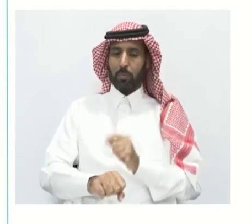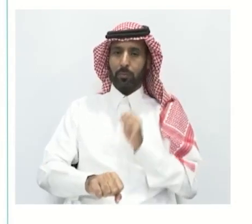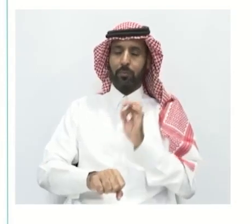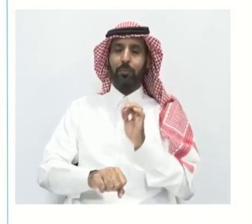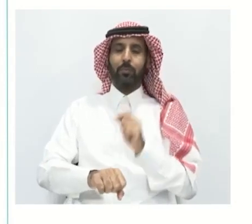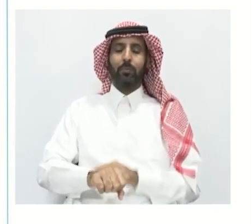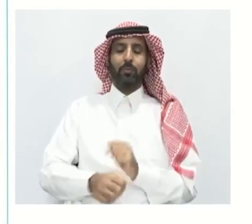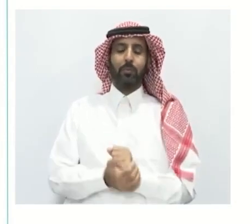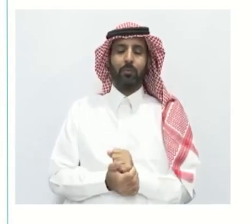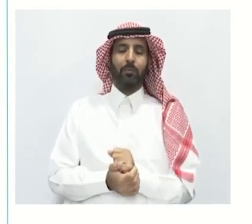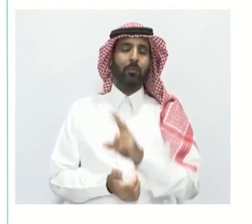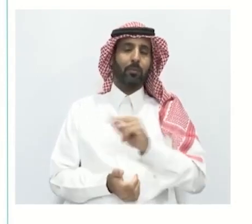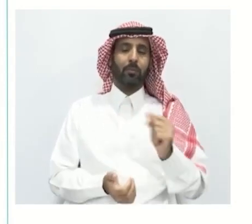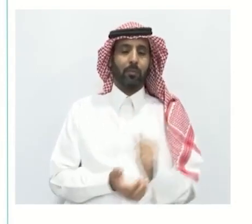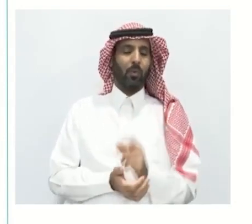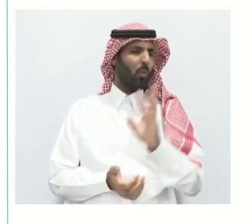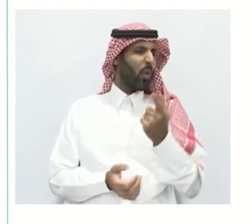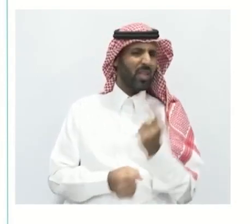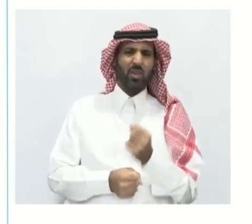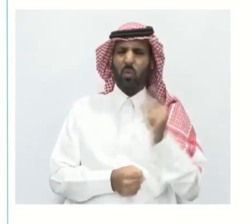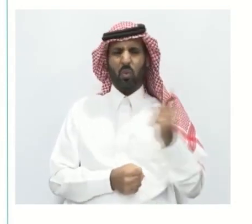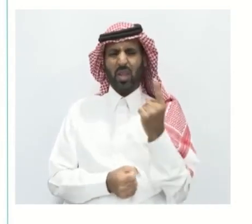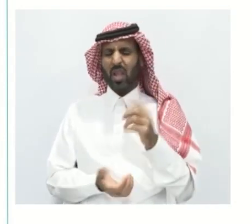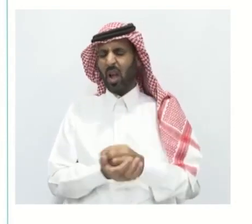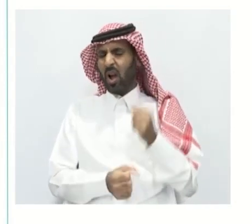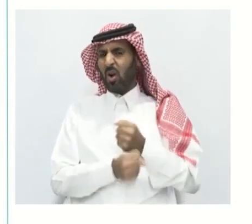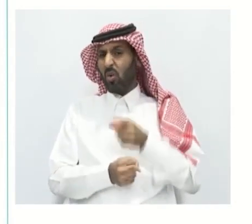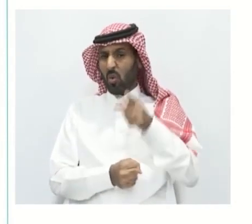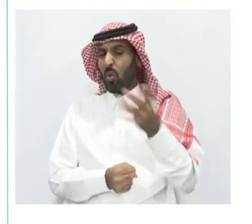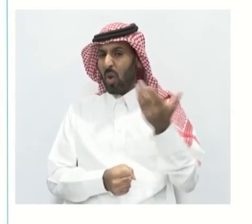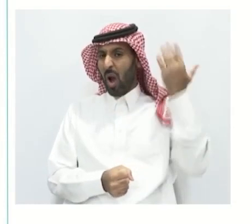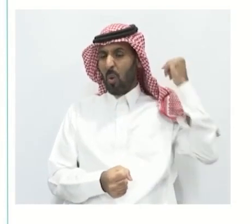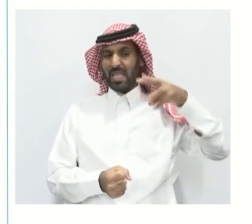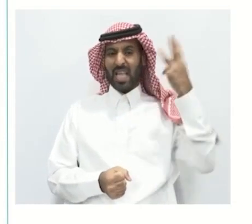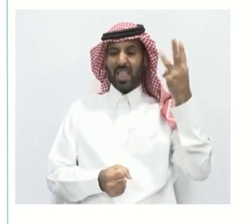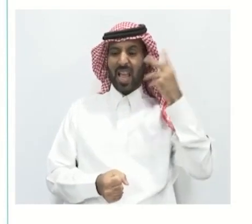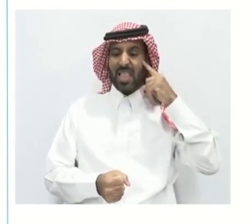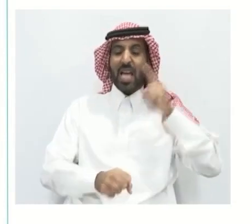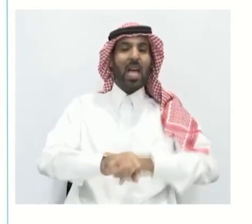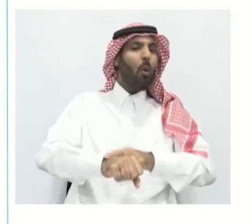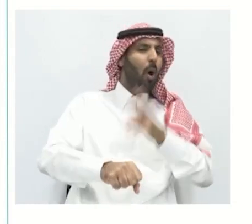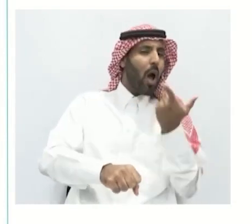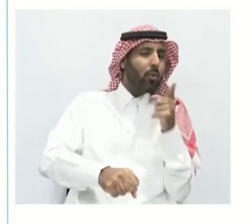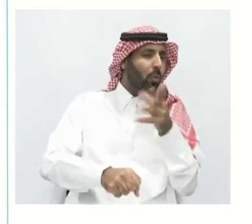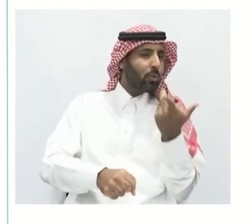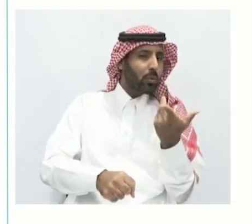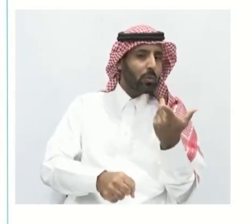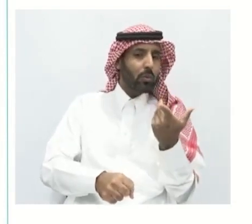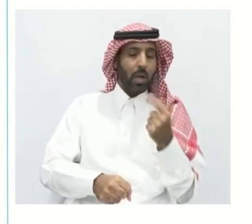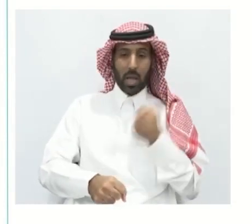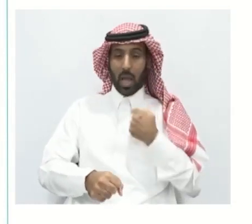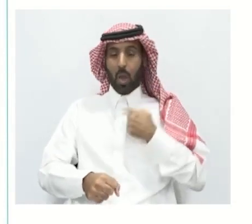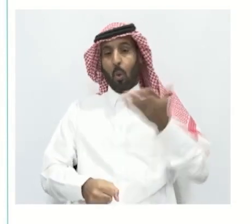time. Here are some examples. What were you doing at 3 o'clock today? I was driving. Always